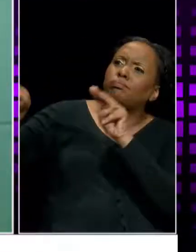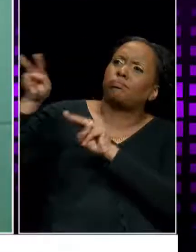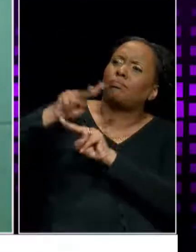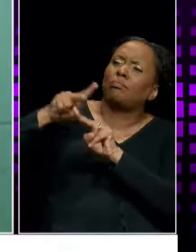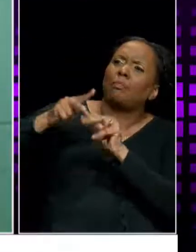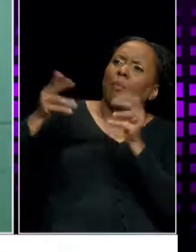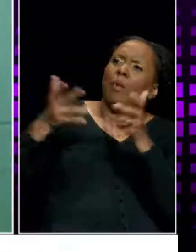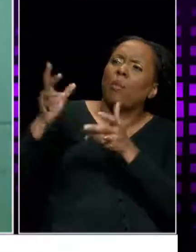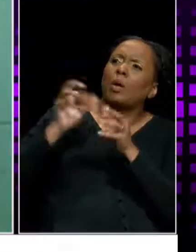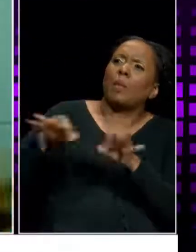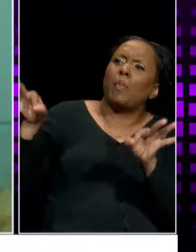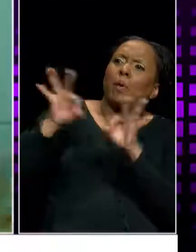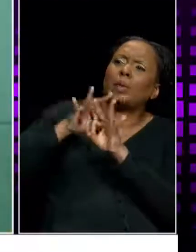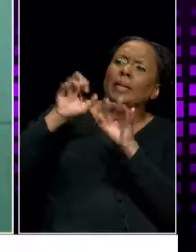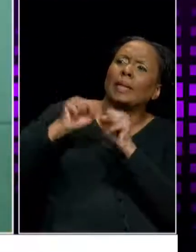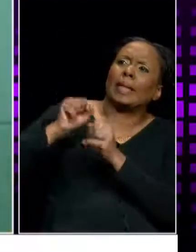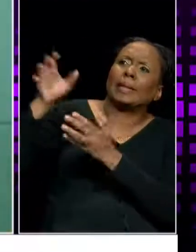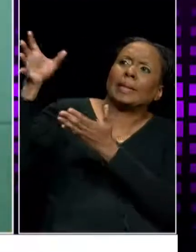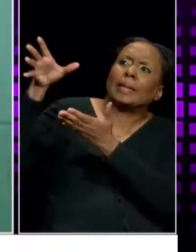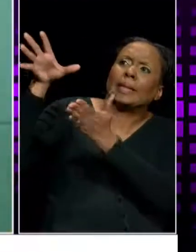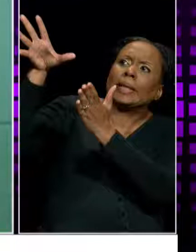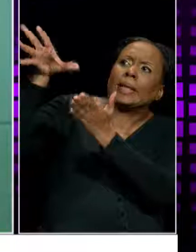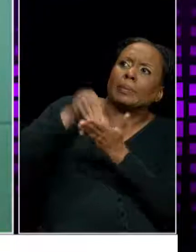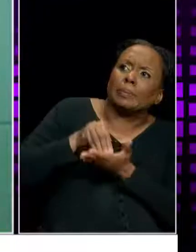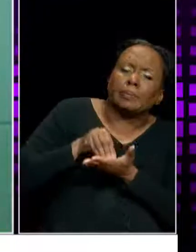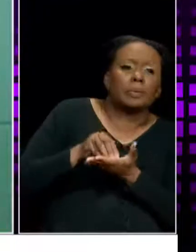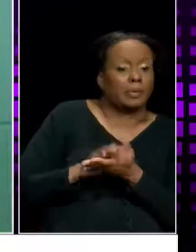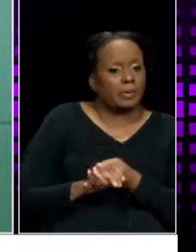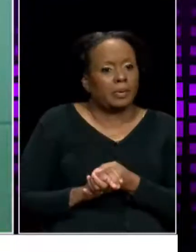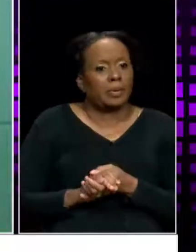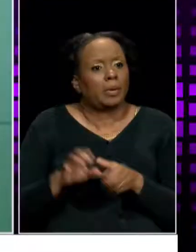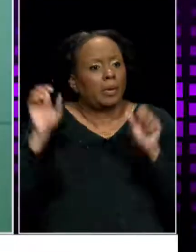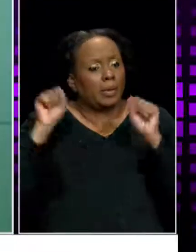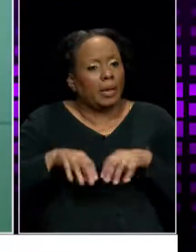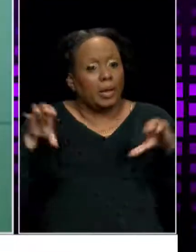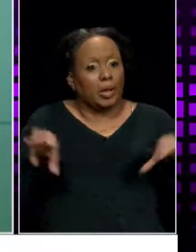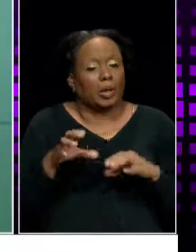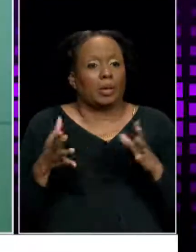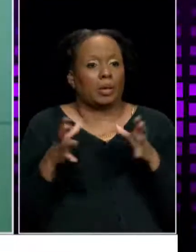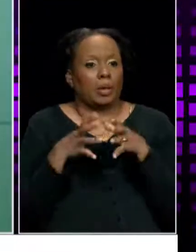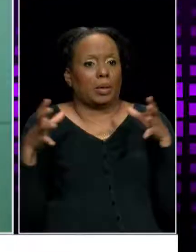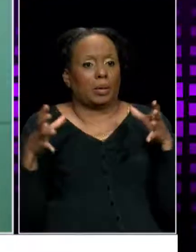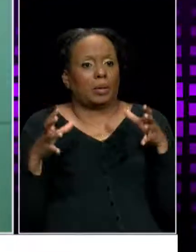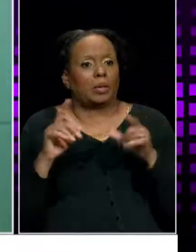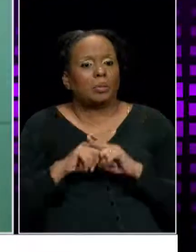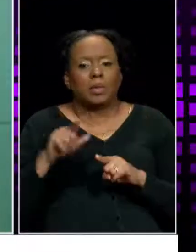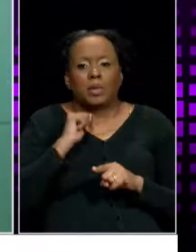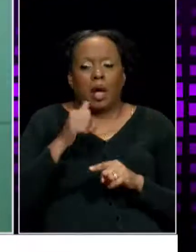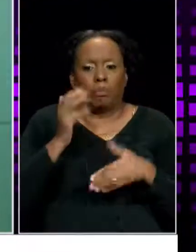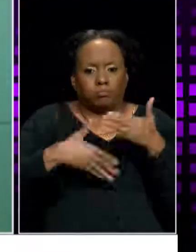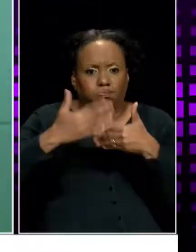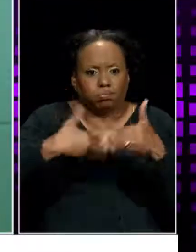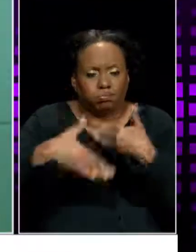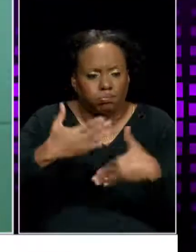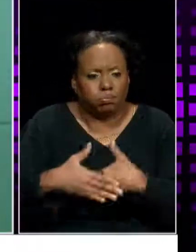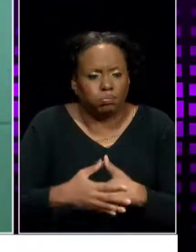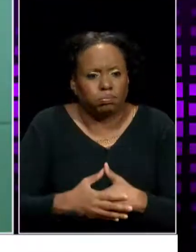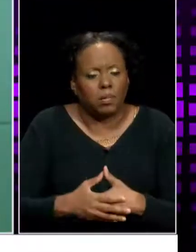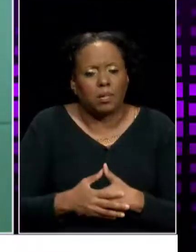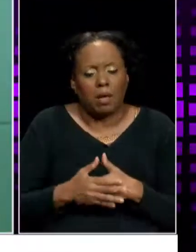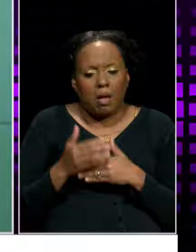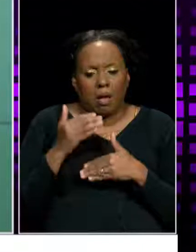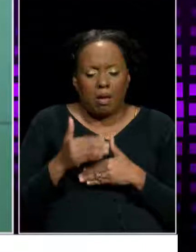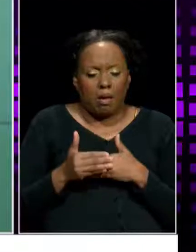So, yeah, I think we can do so much, and I would say that we should not rush it. We need to take our time,